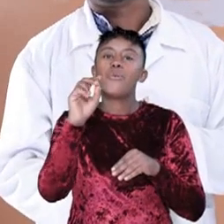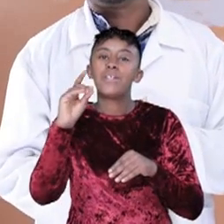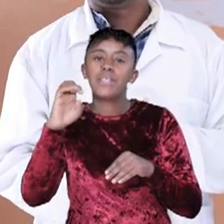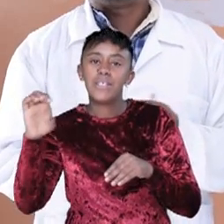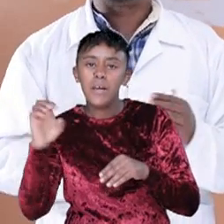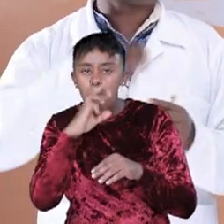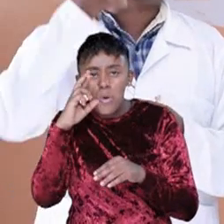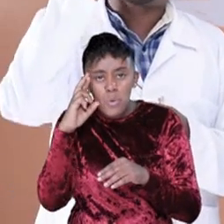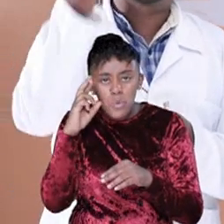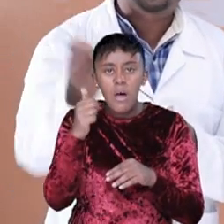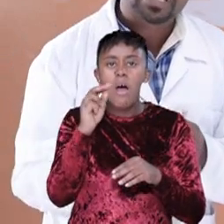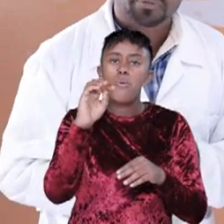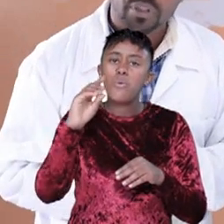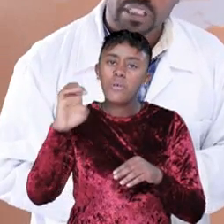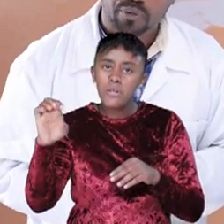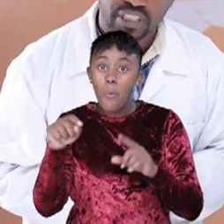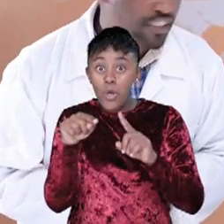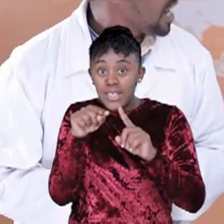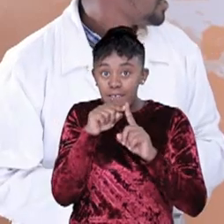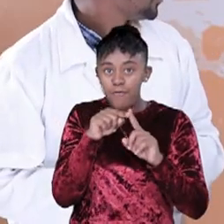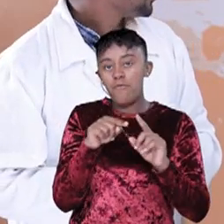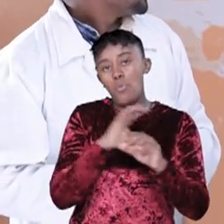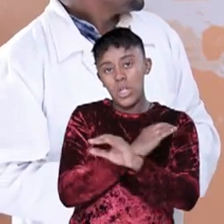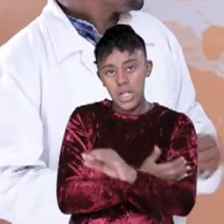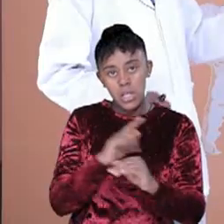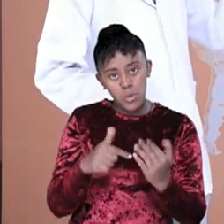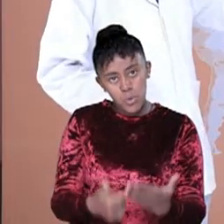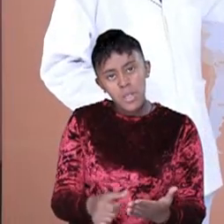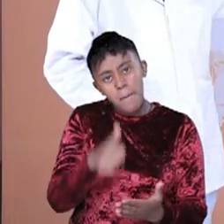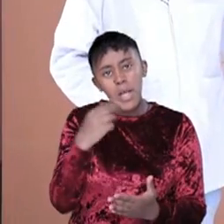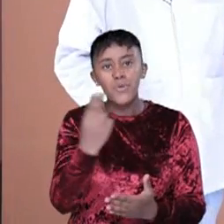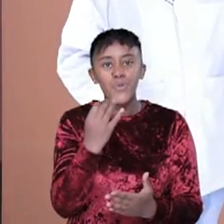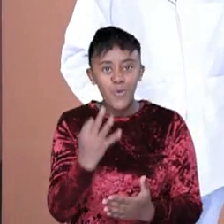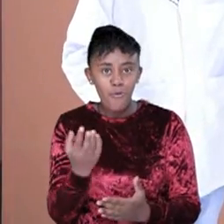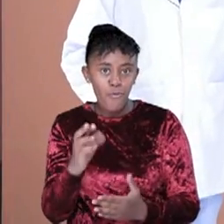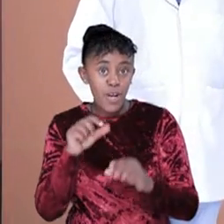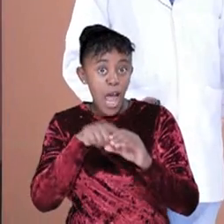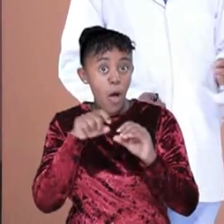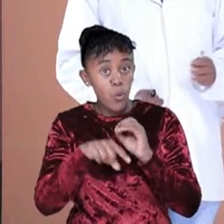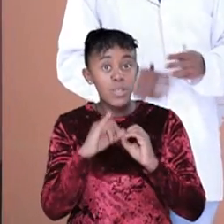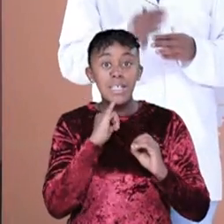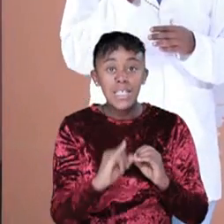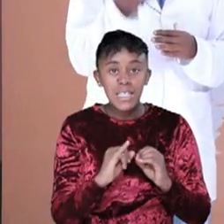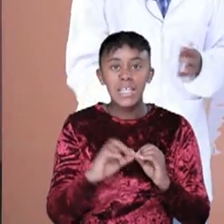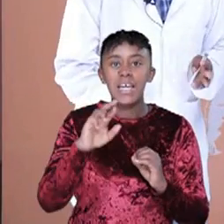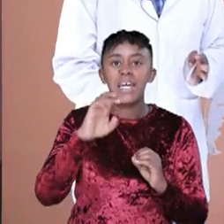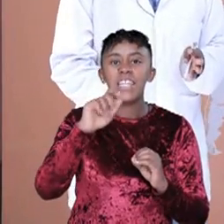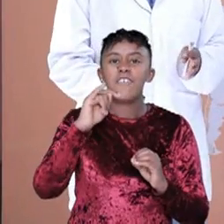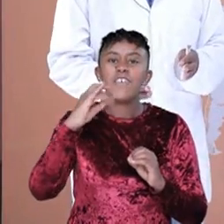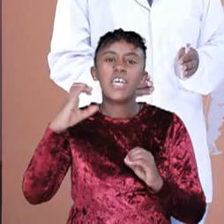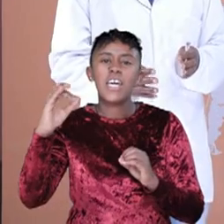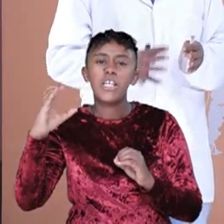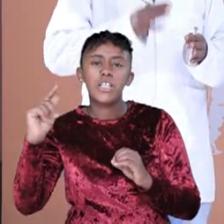anode, because anode is at positive potential. So the main use of device or diode is for